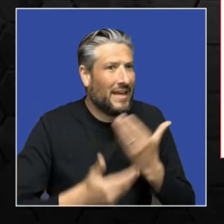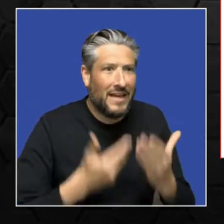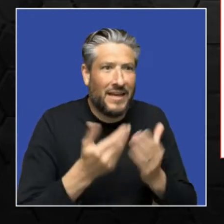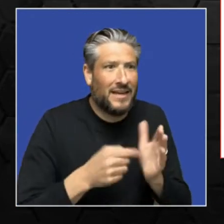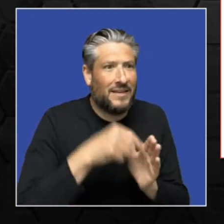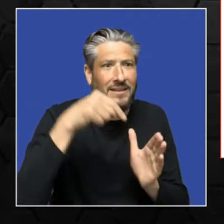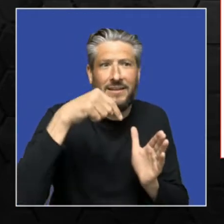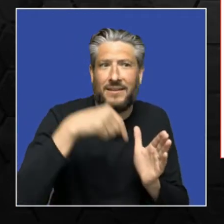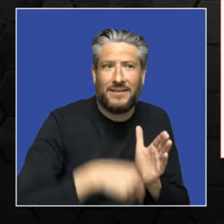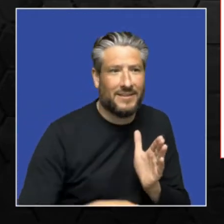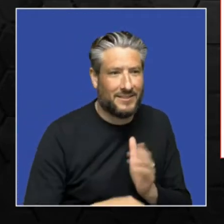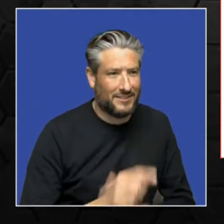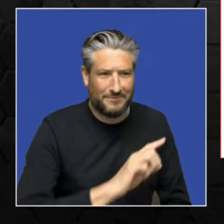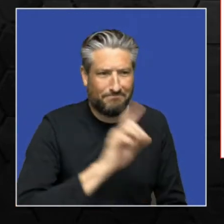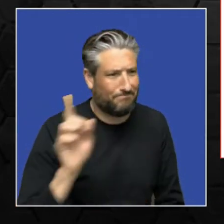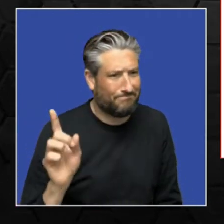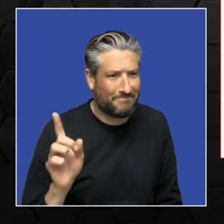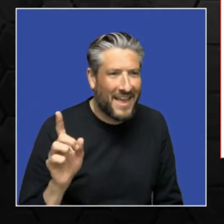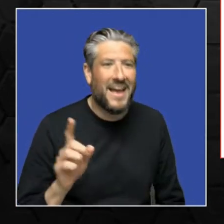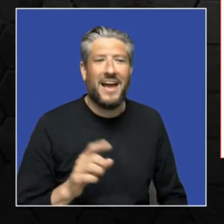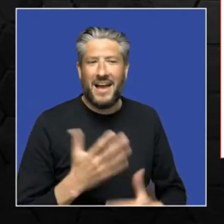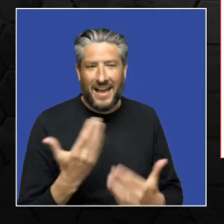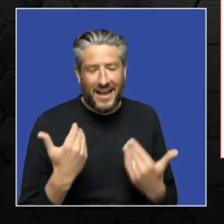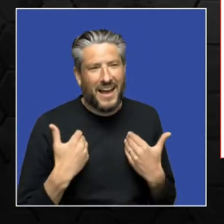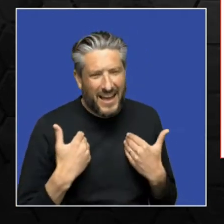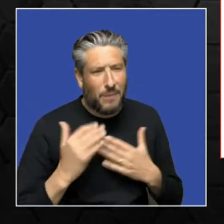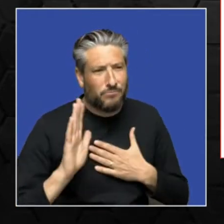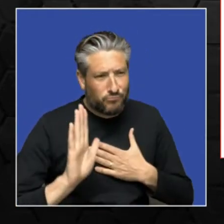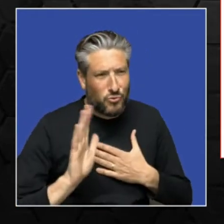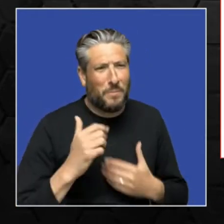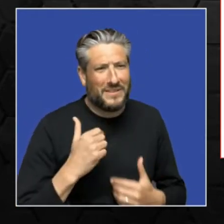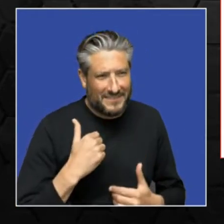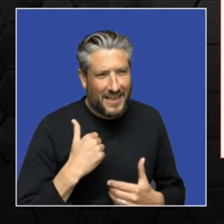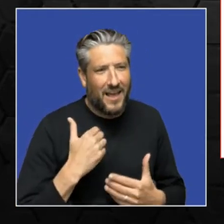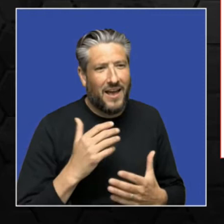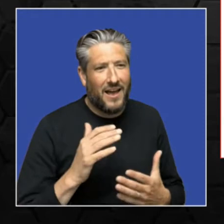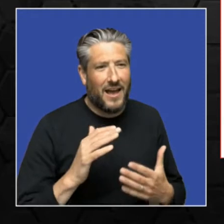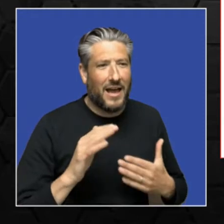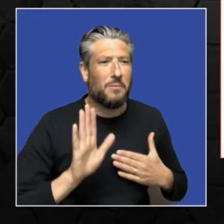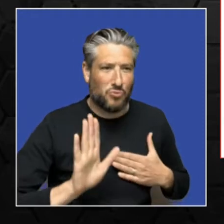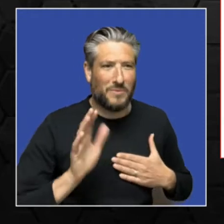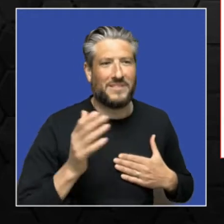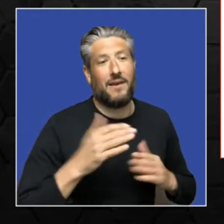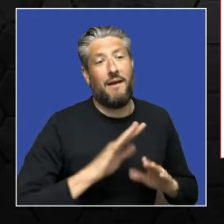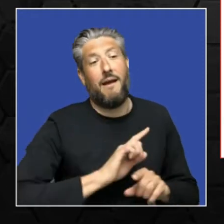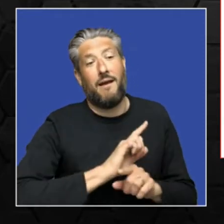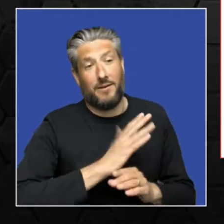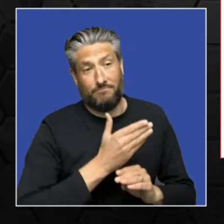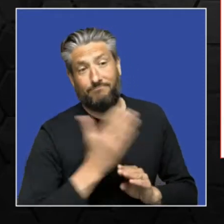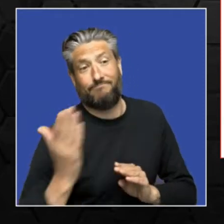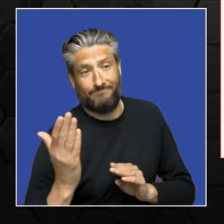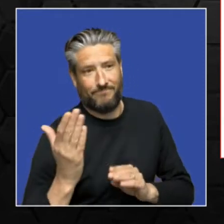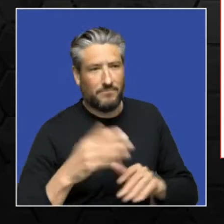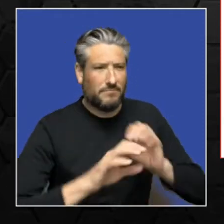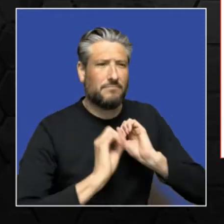works, but I promise I will show. I have a couple of links and I'll mention them at the end of the